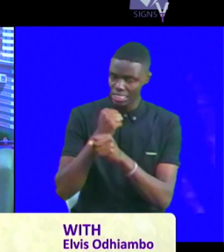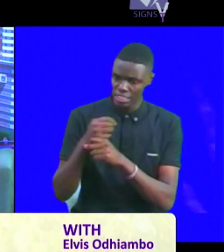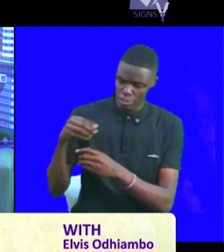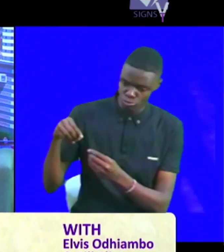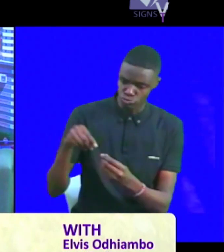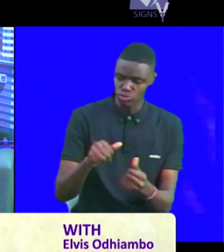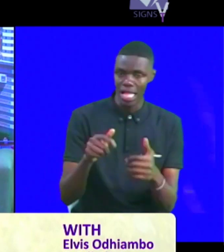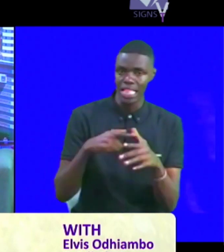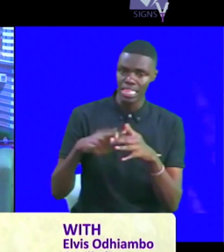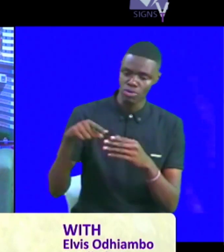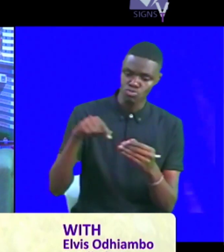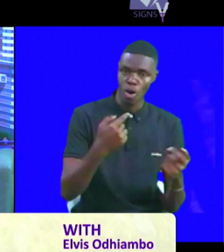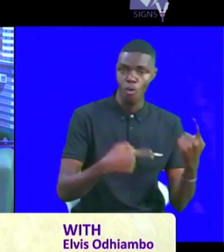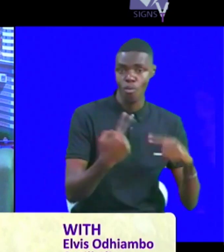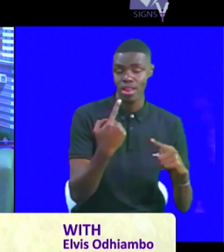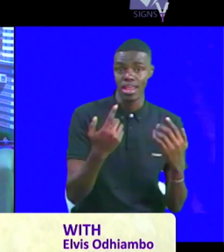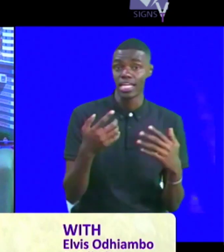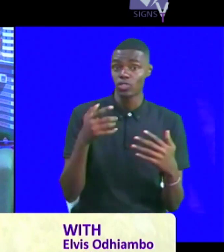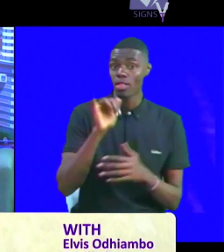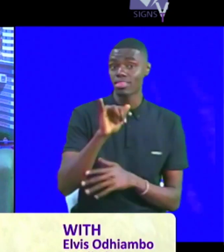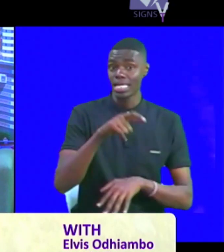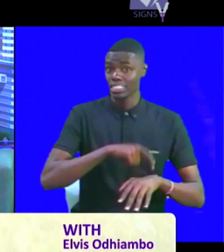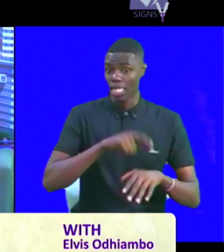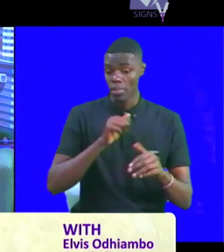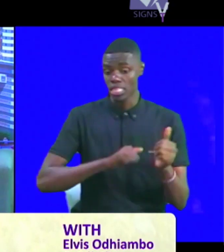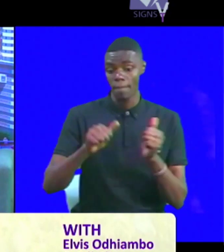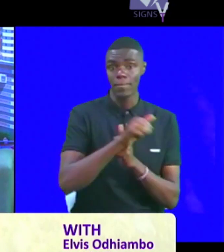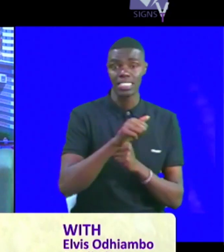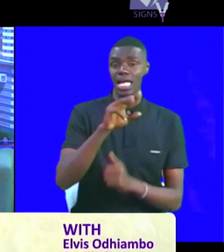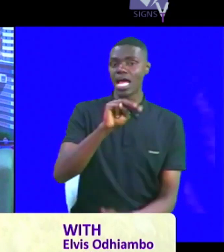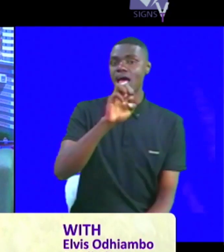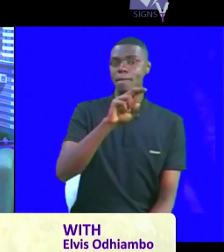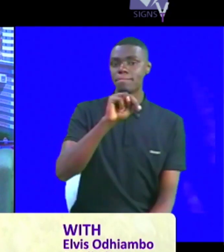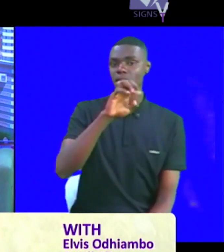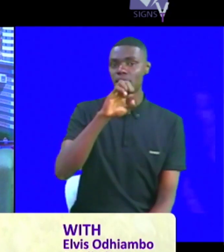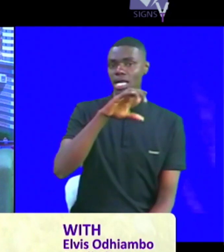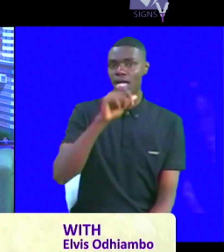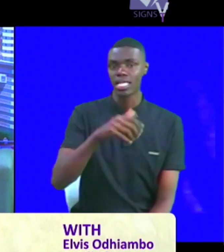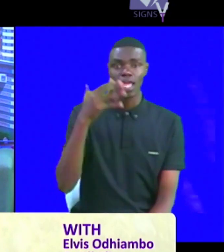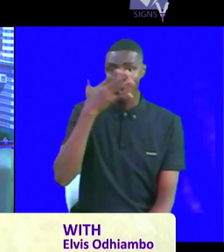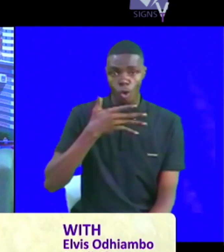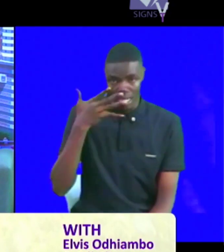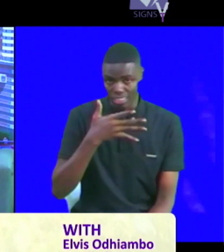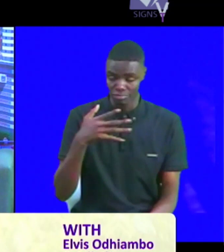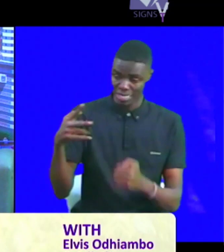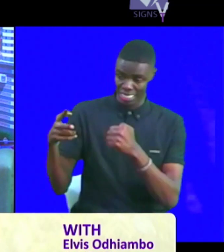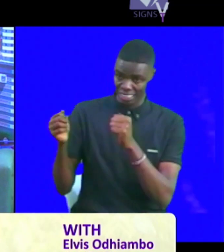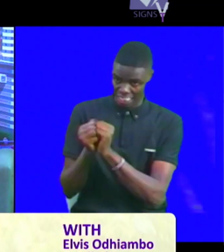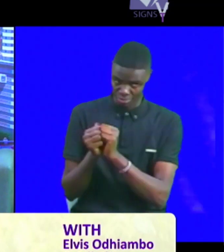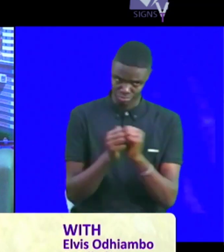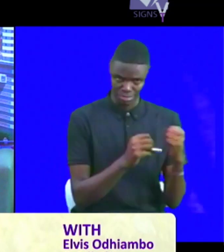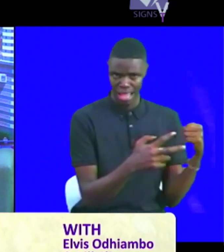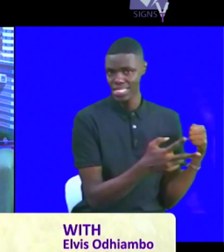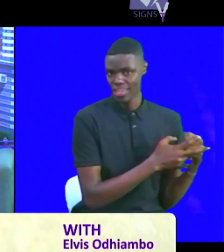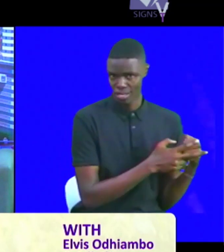Cabra's Sugar did the thing, and wakaweza kushinda this time, and that time round they got past Menengai Oilers, beating them